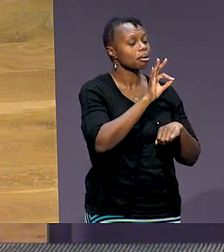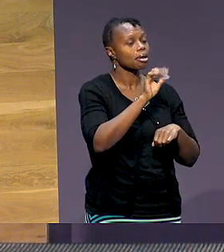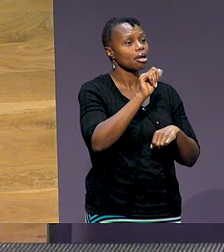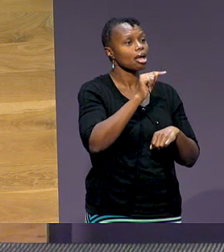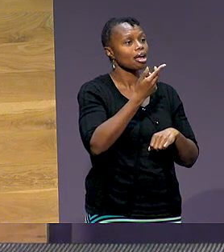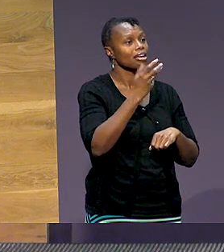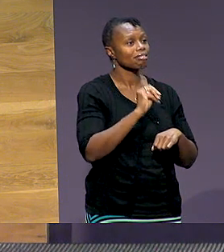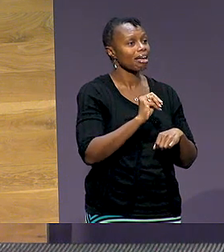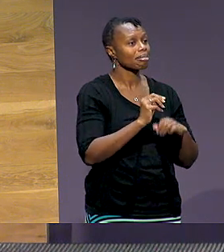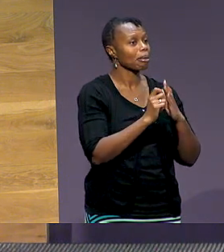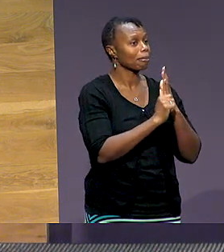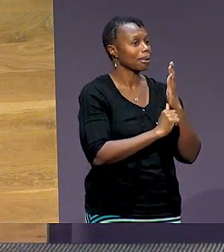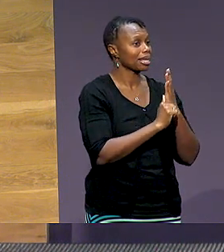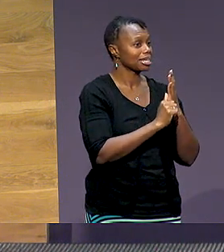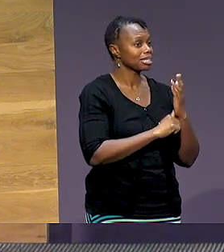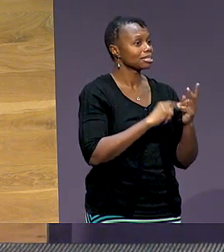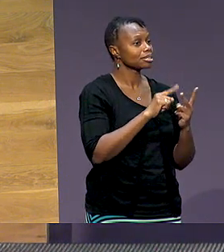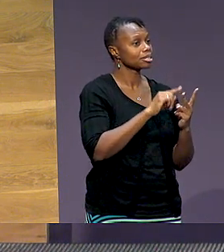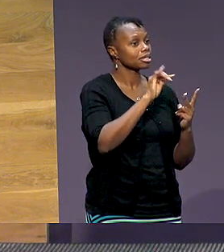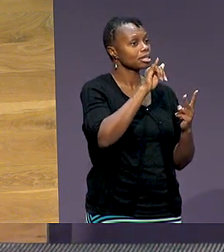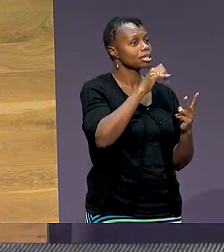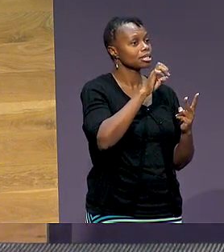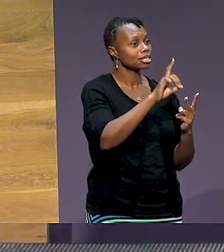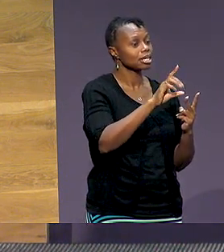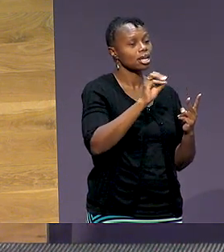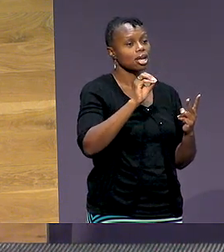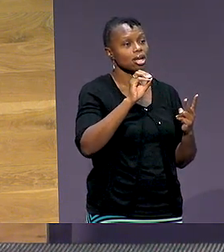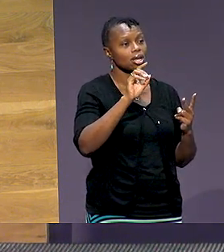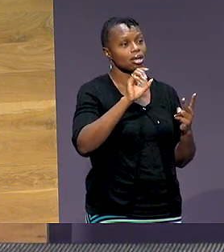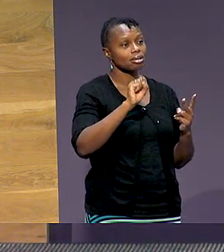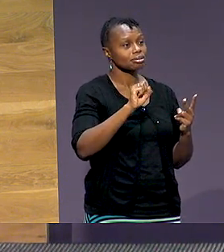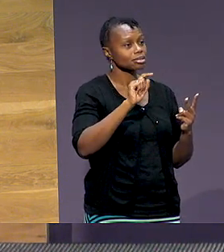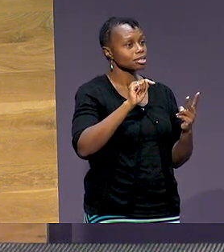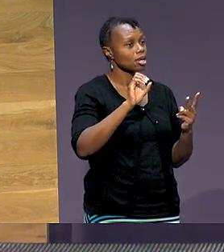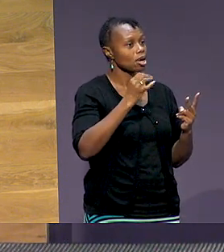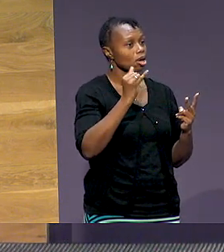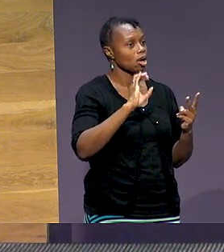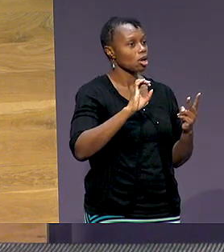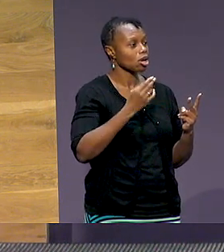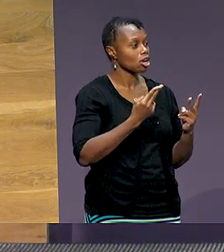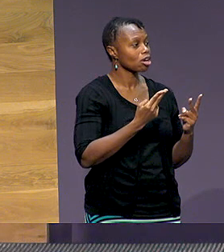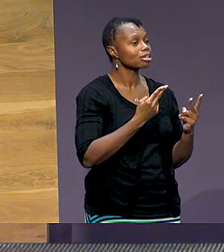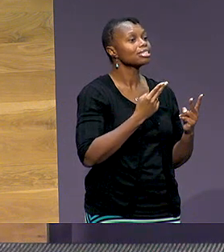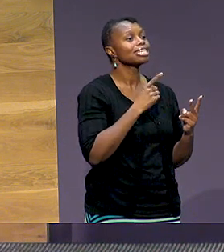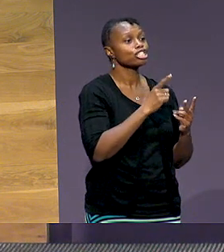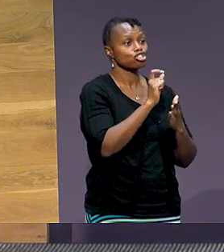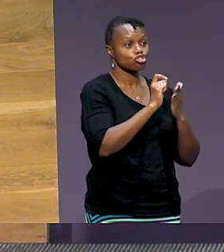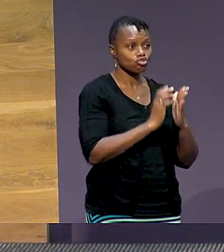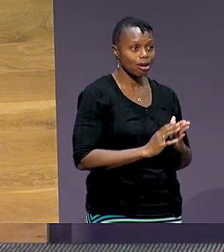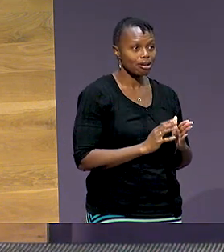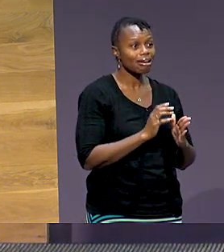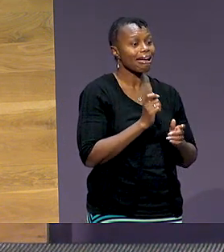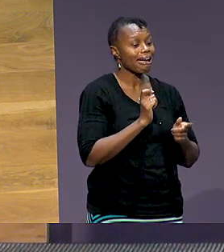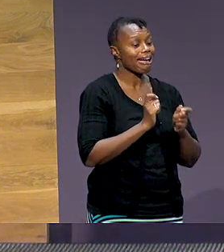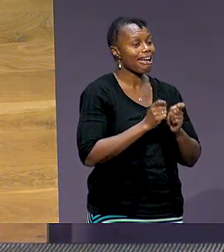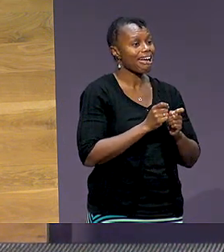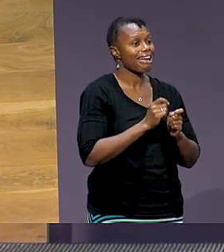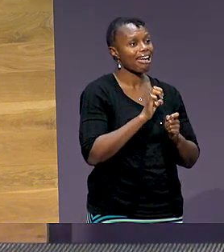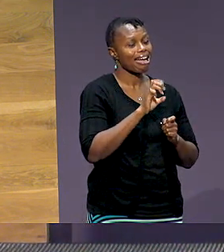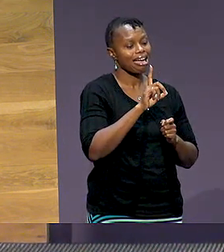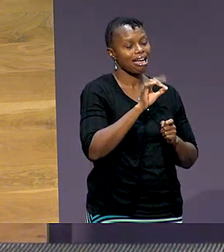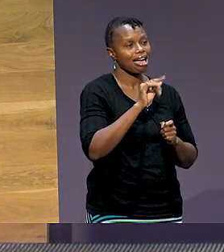magazine. Jed Ostoich, THM grad, writer and editor for the Christian